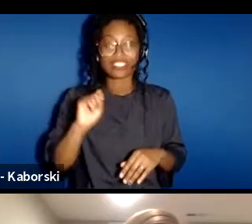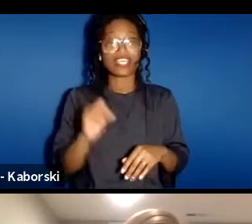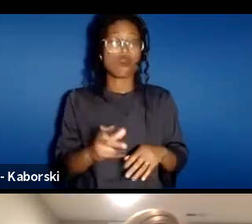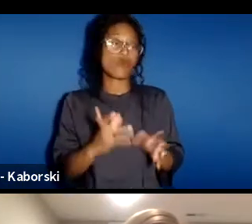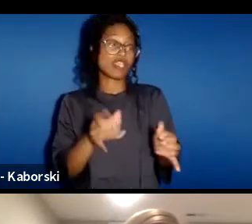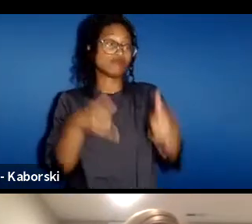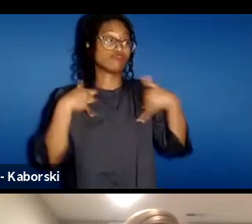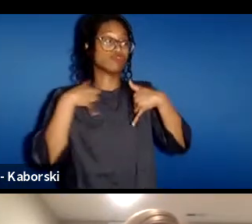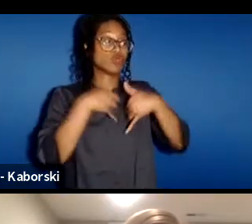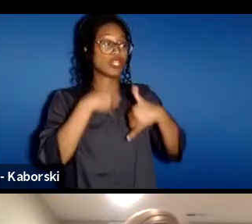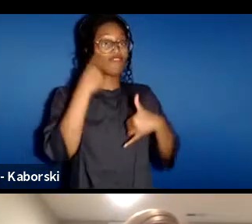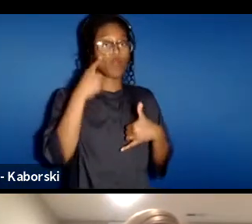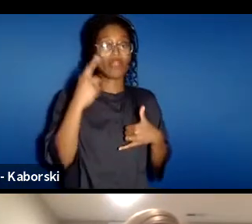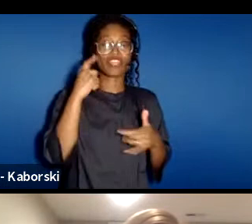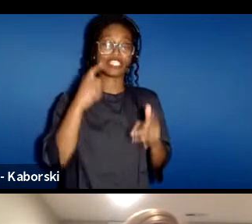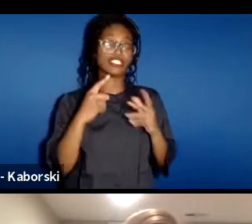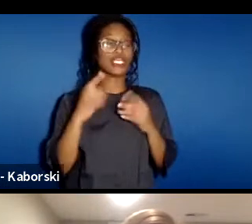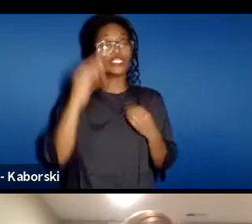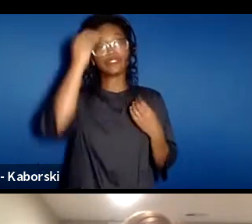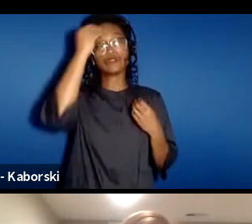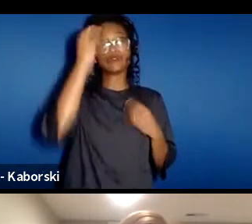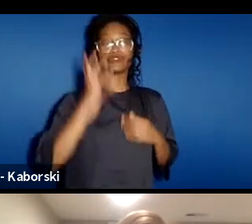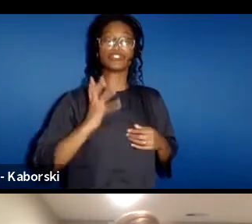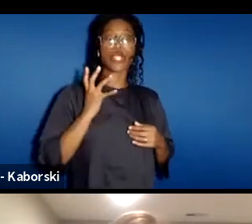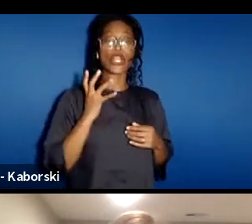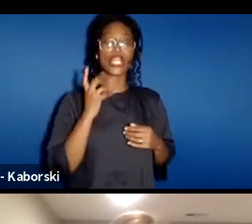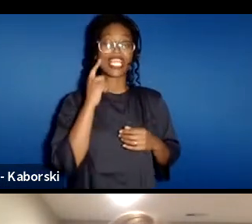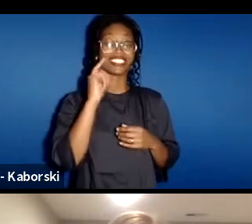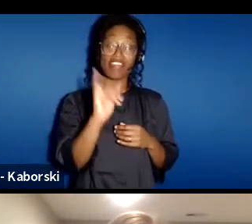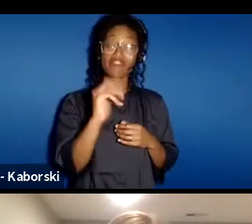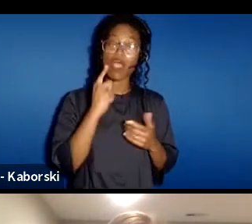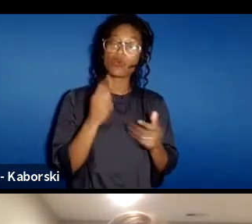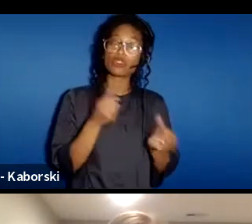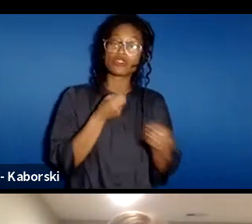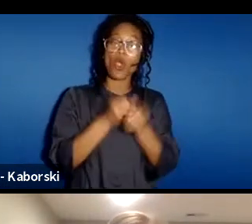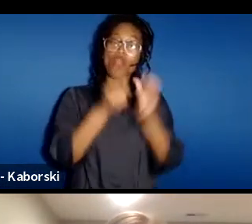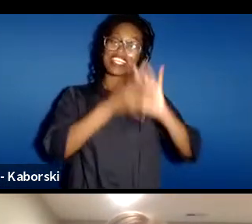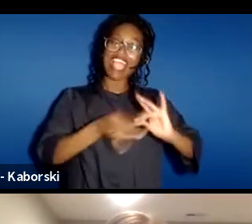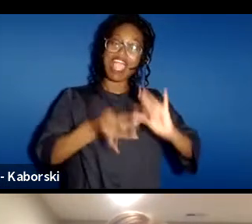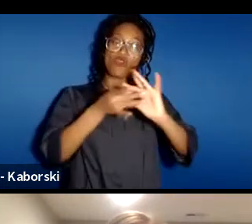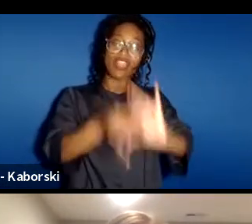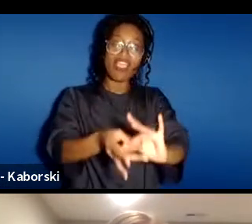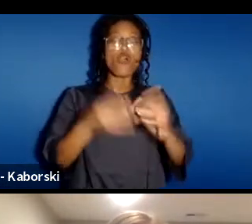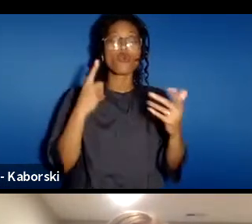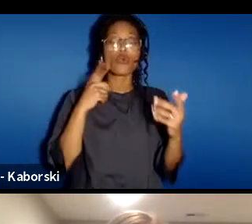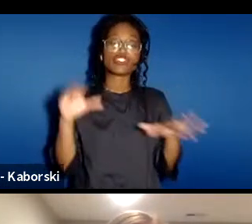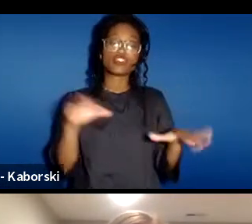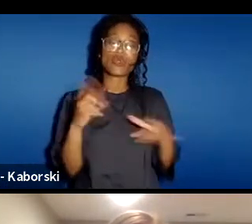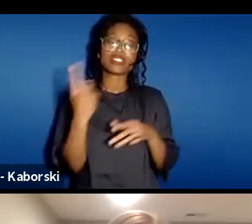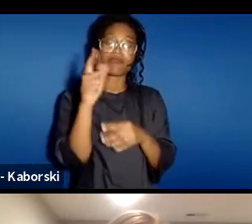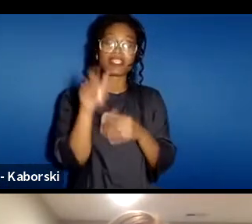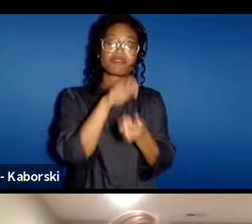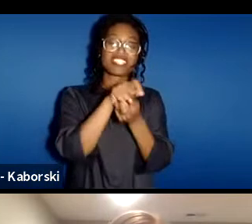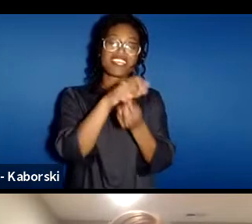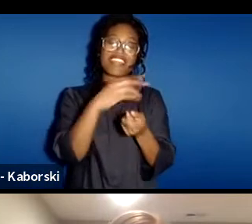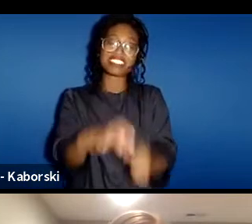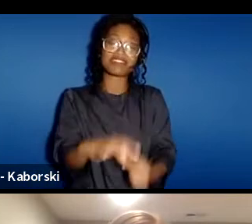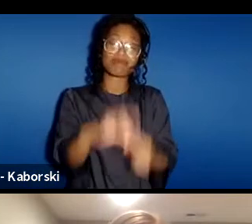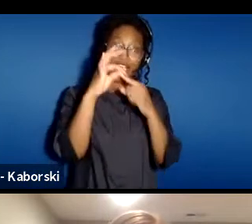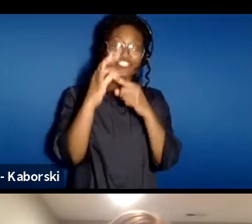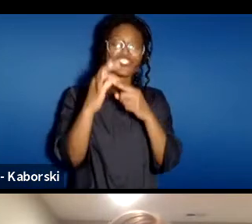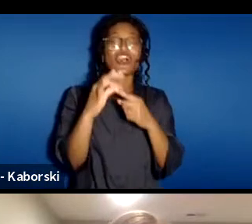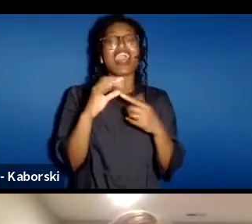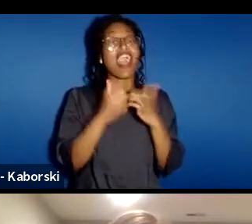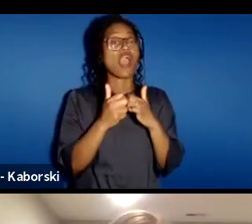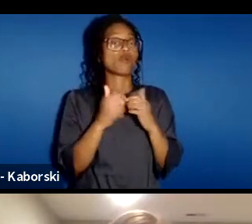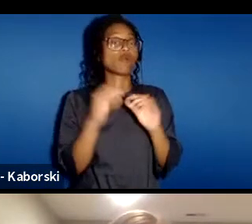that builds into that as well to sort of help support the narrative of what that is. Of sort of that we're doing something specific and special by putting